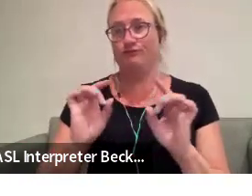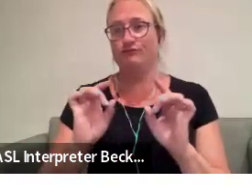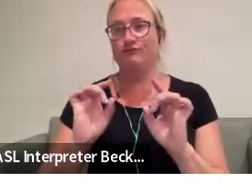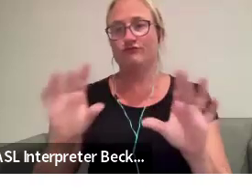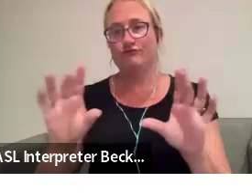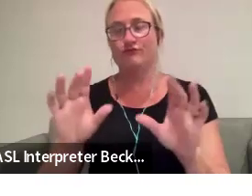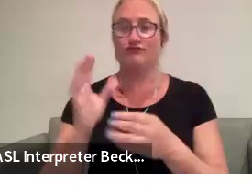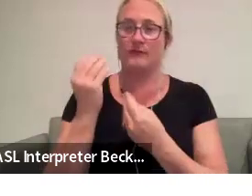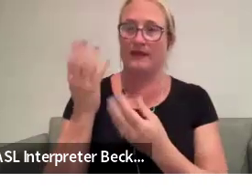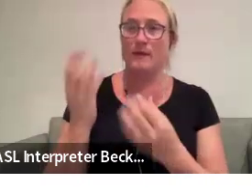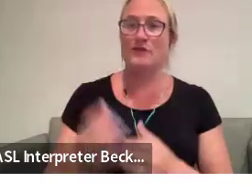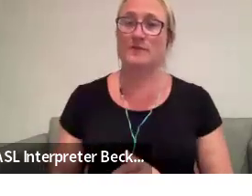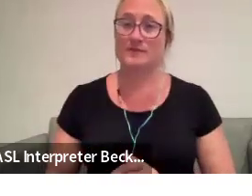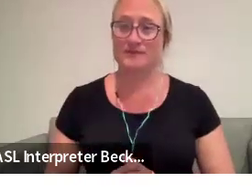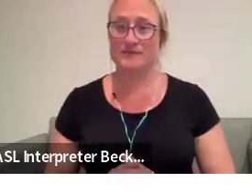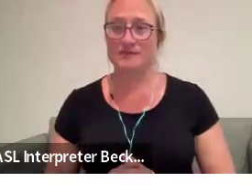have the information that we discussed today.